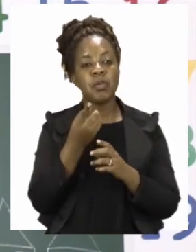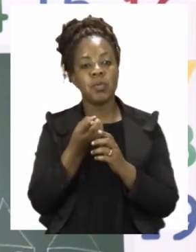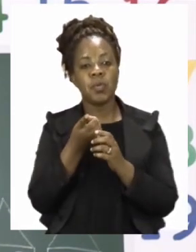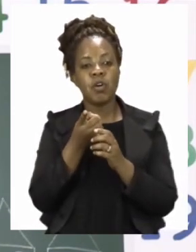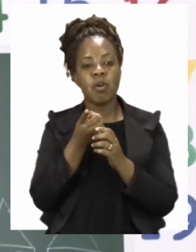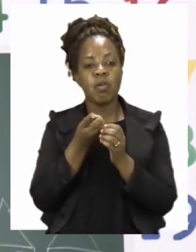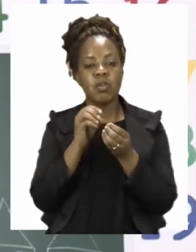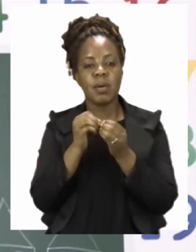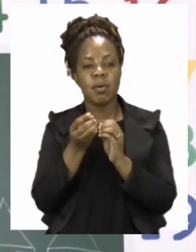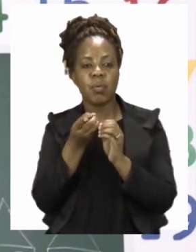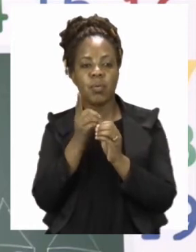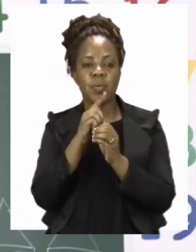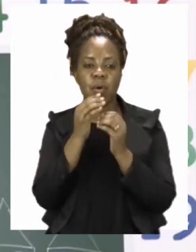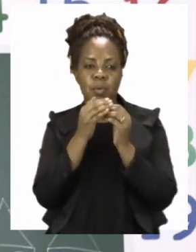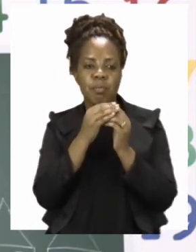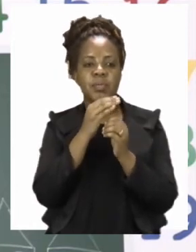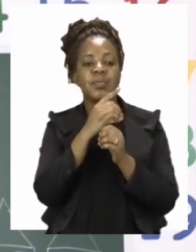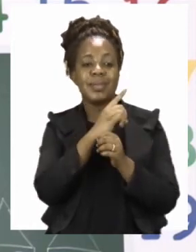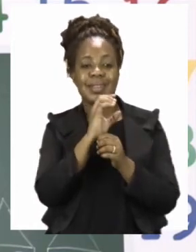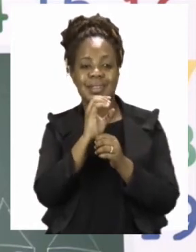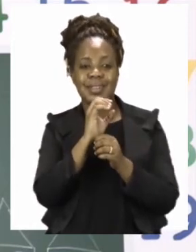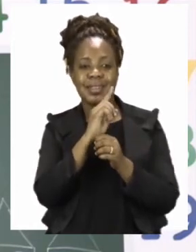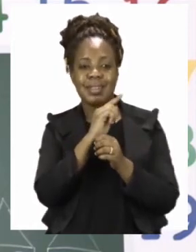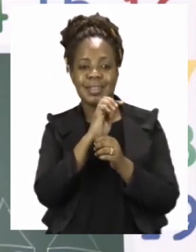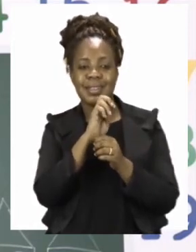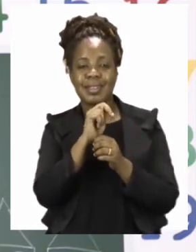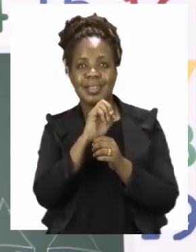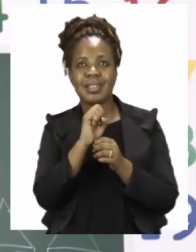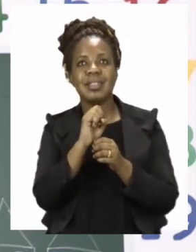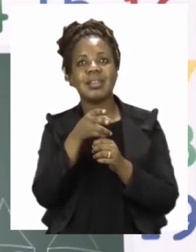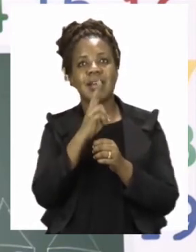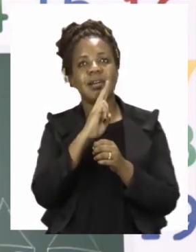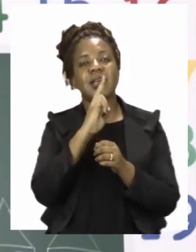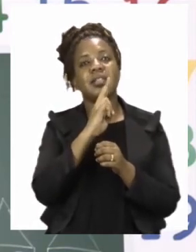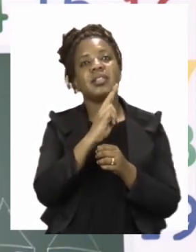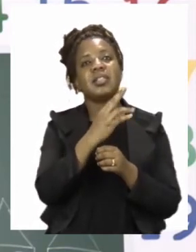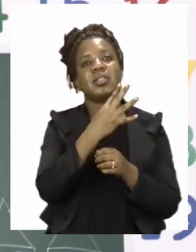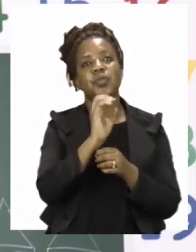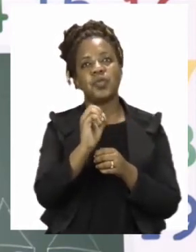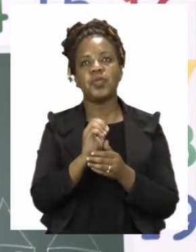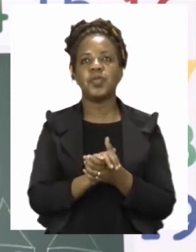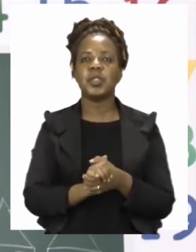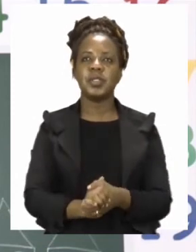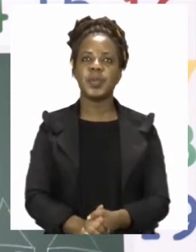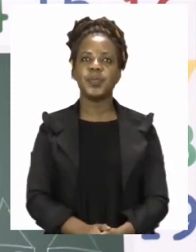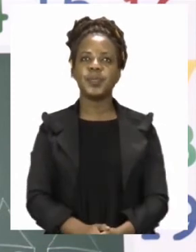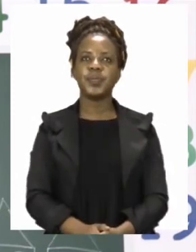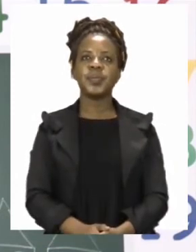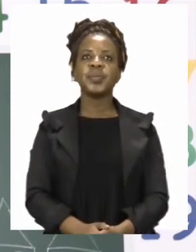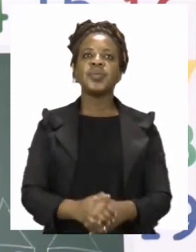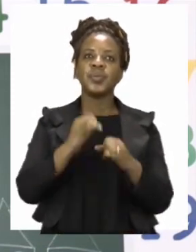10. So number A is asking us to look for 44.